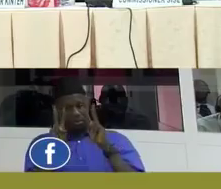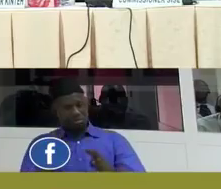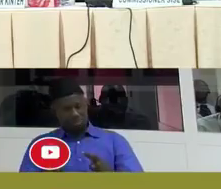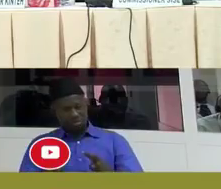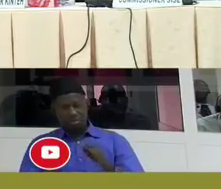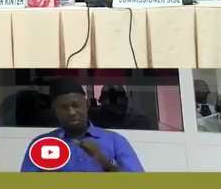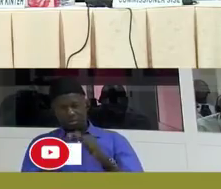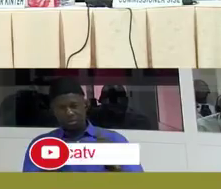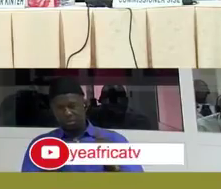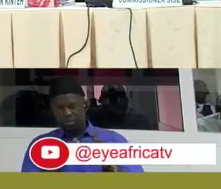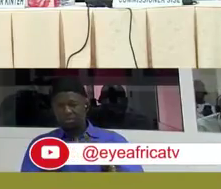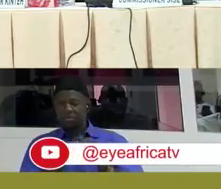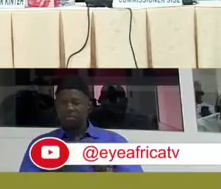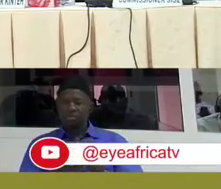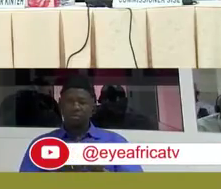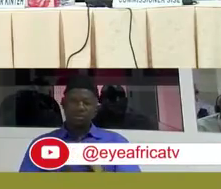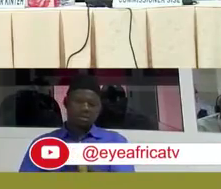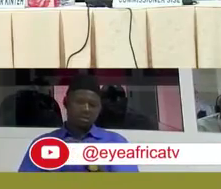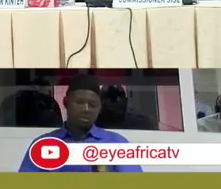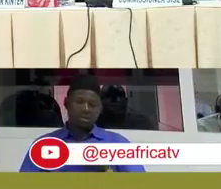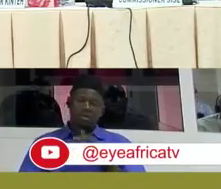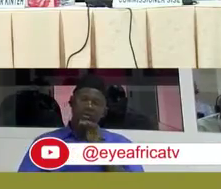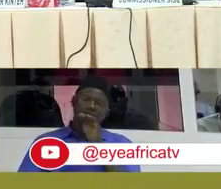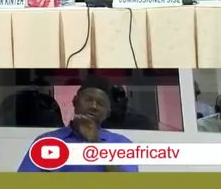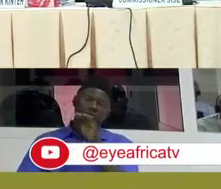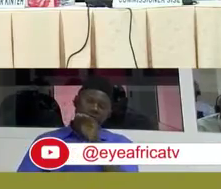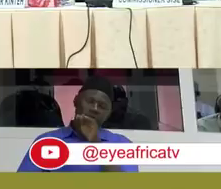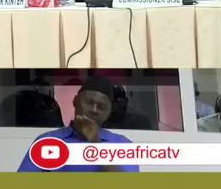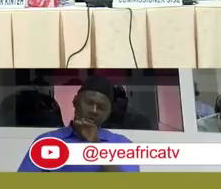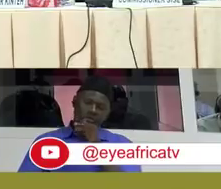better, they call the